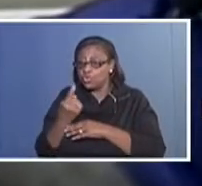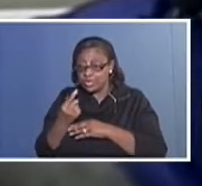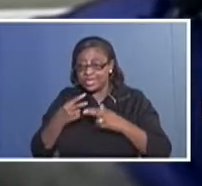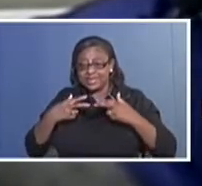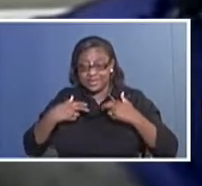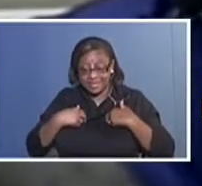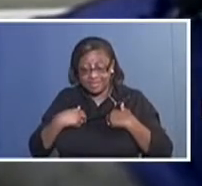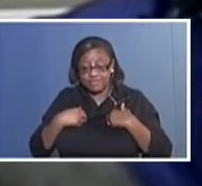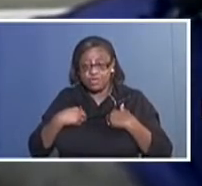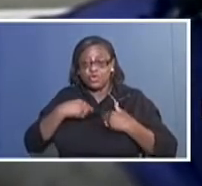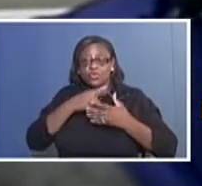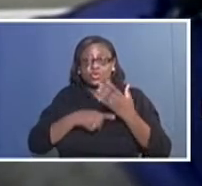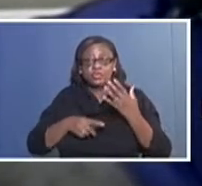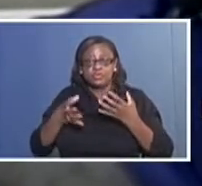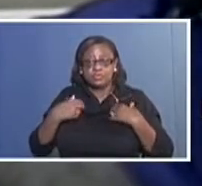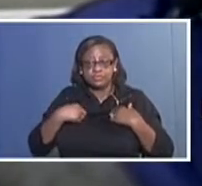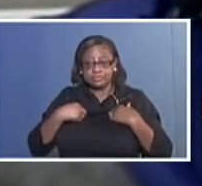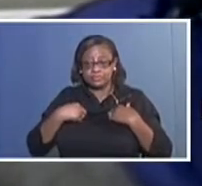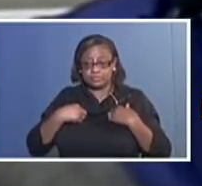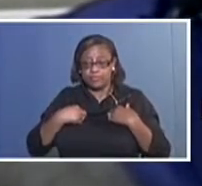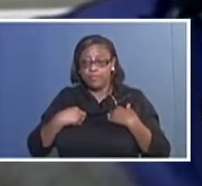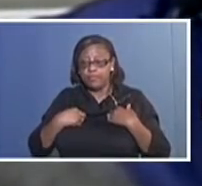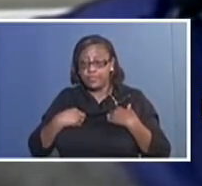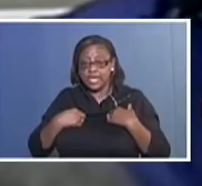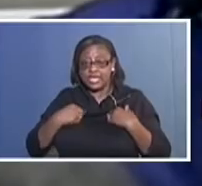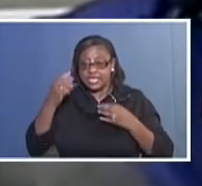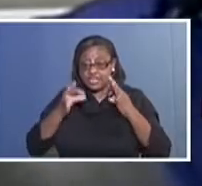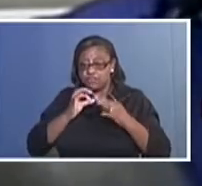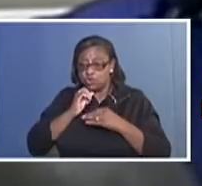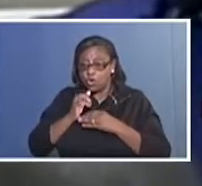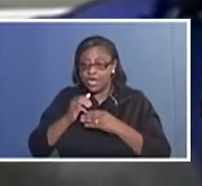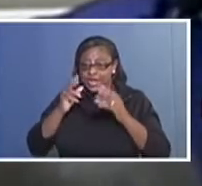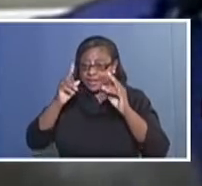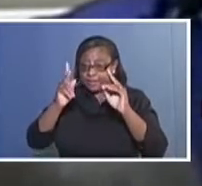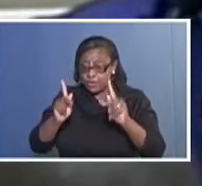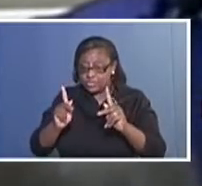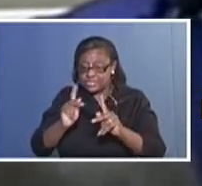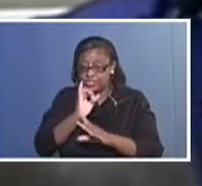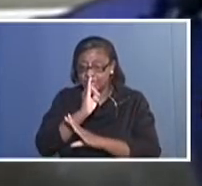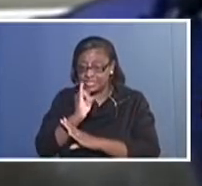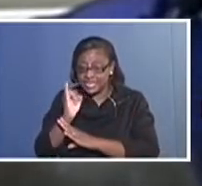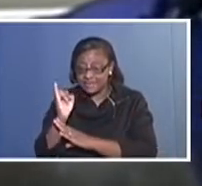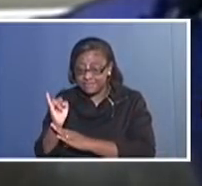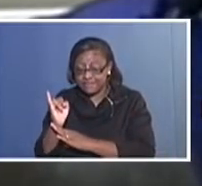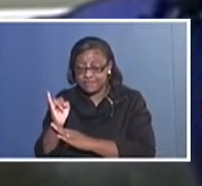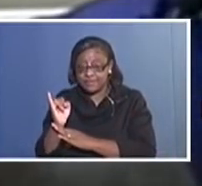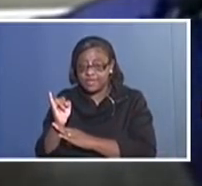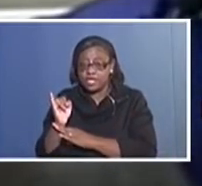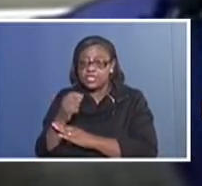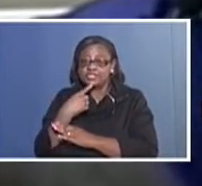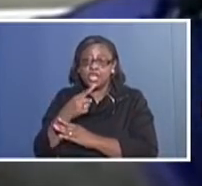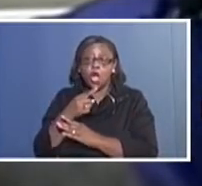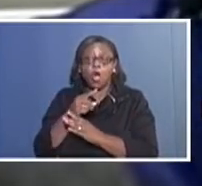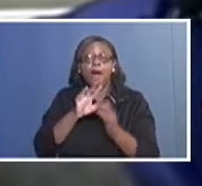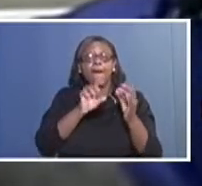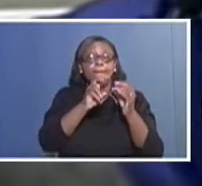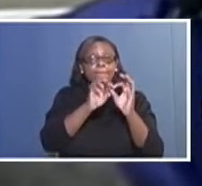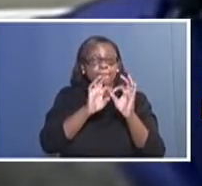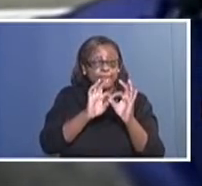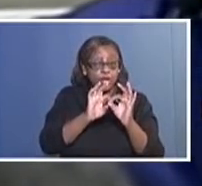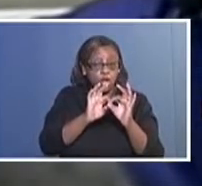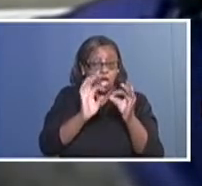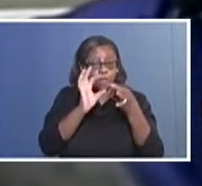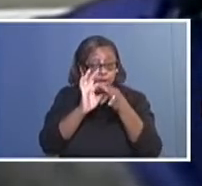have. And without identifying the proper title holder, you cannot identify the proper party that would be subject to the conveyance.